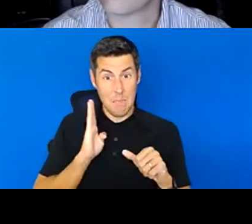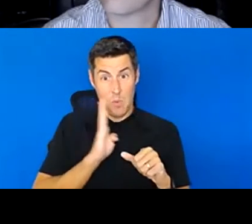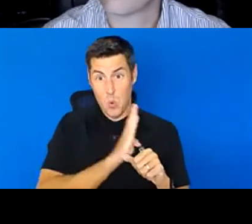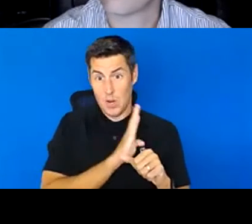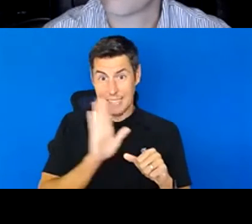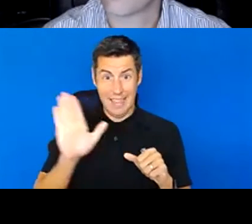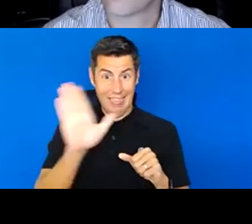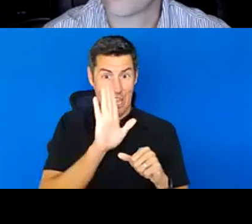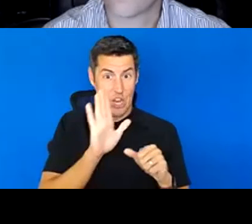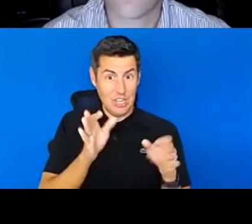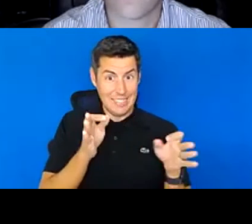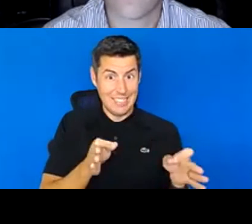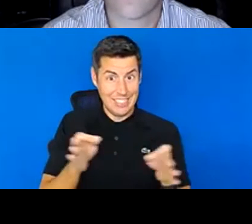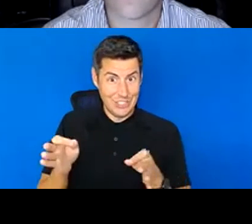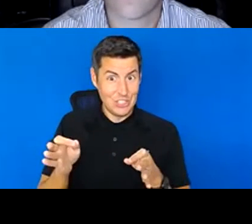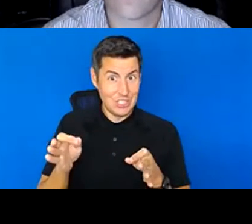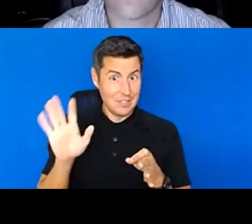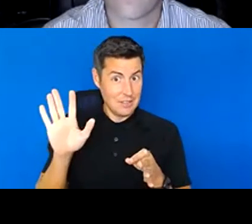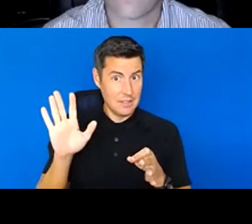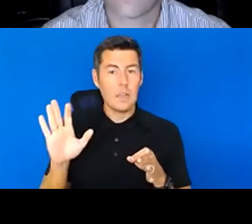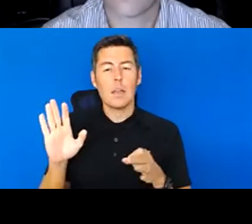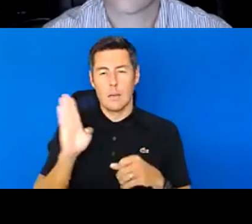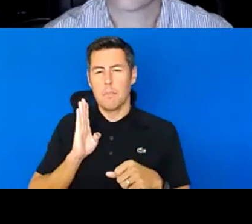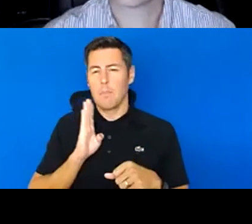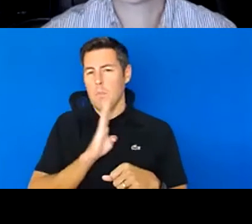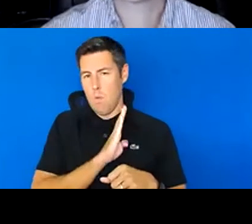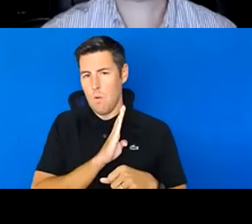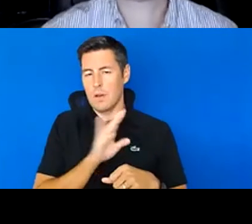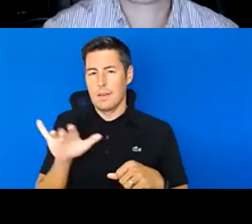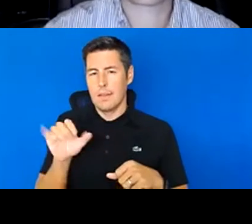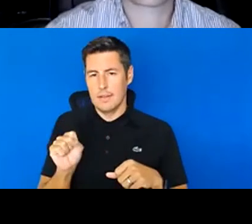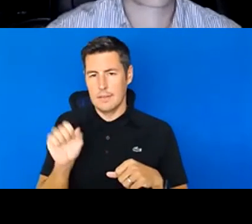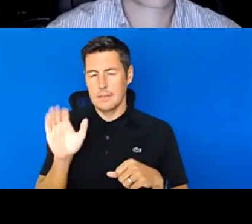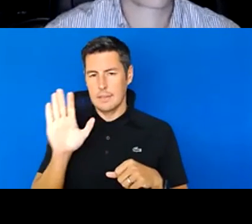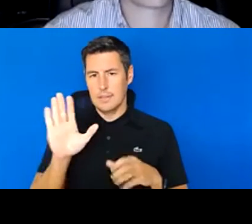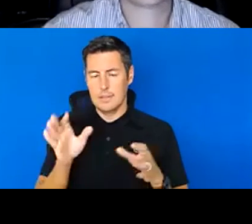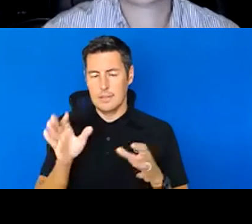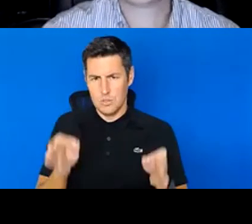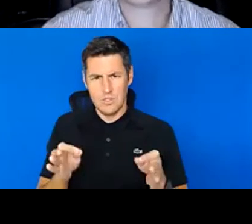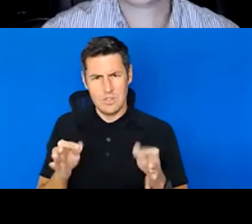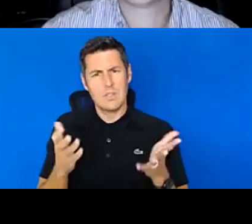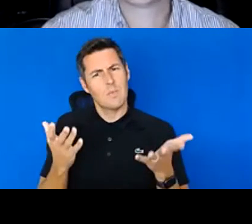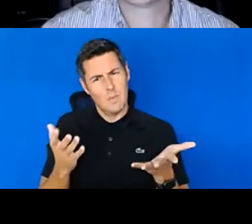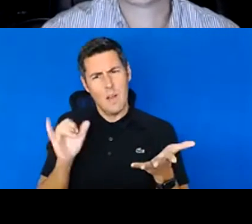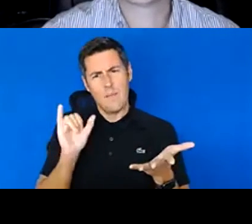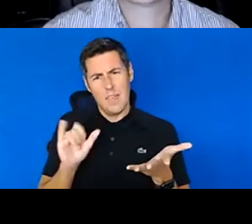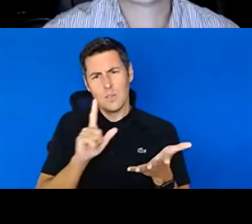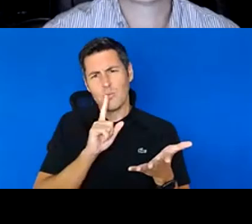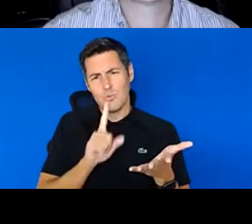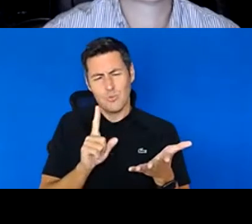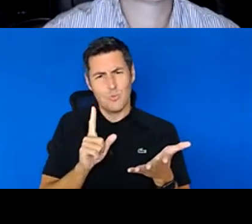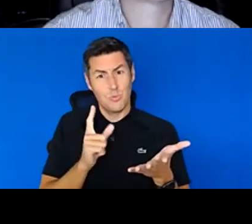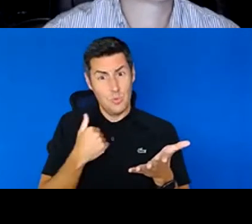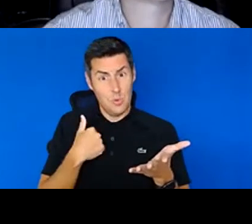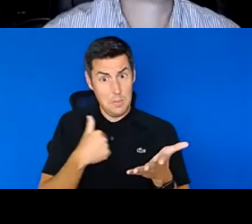Yes. Yes. Okay. The board and the chancellor. The board. Okay. So if that's the case, would it then be helpful if we